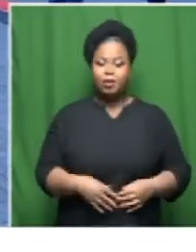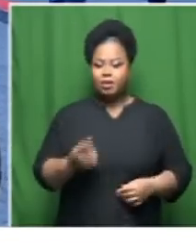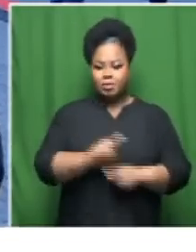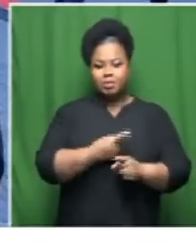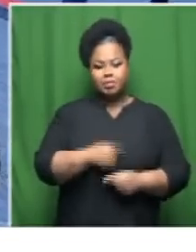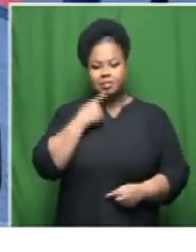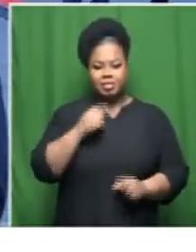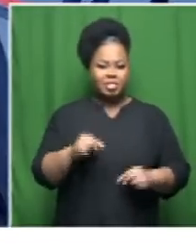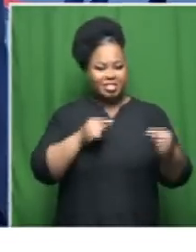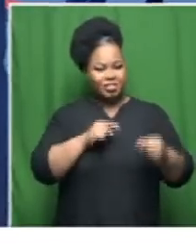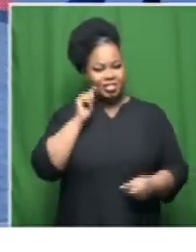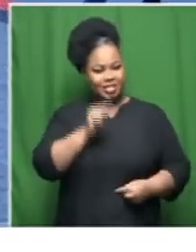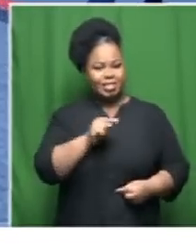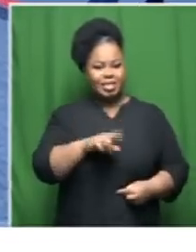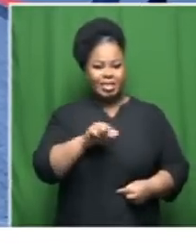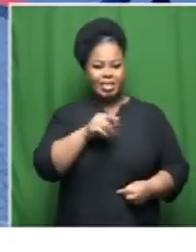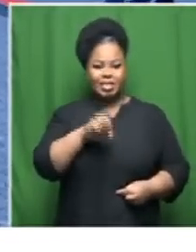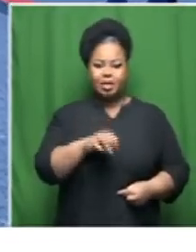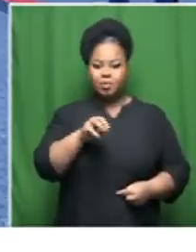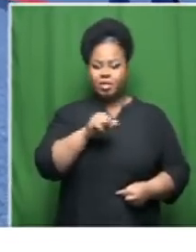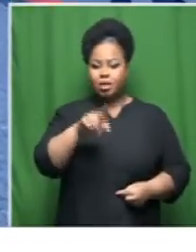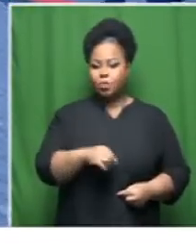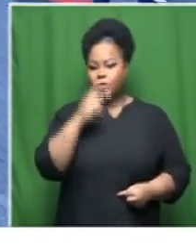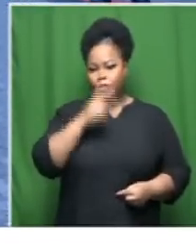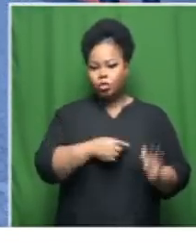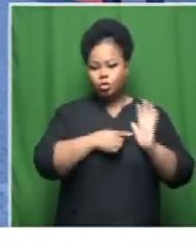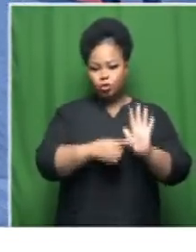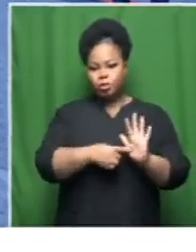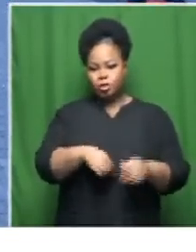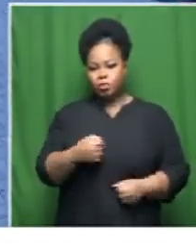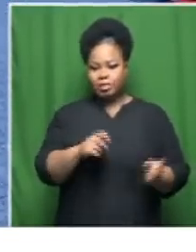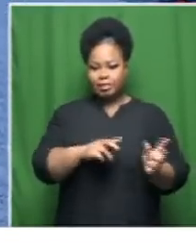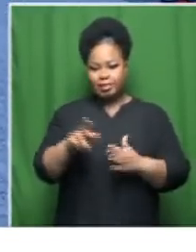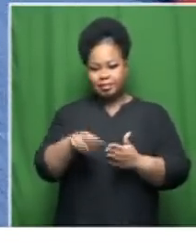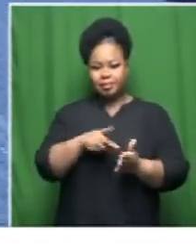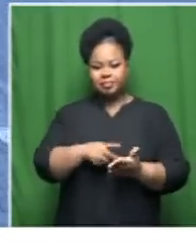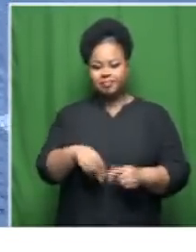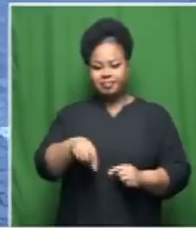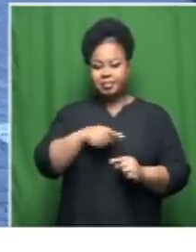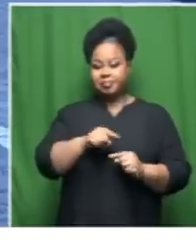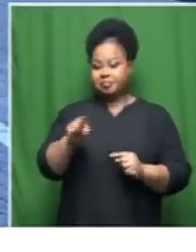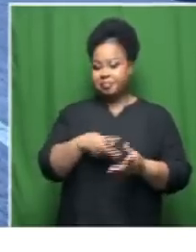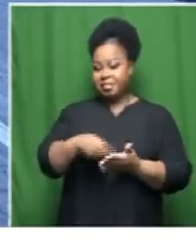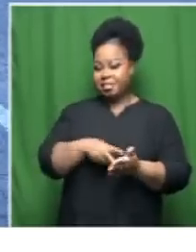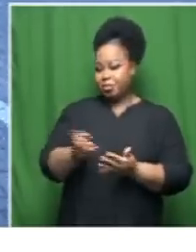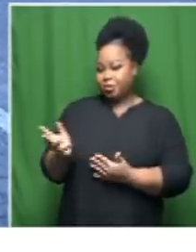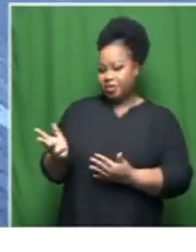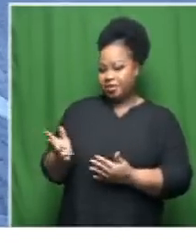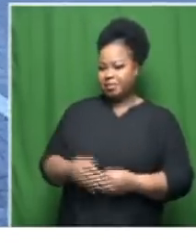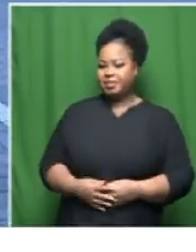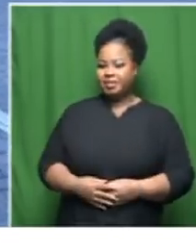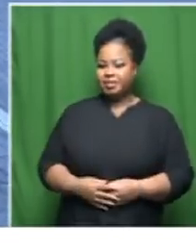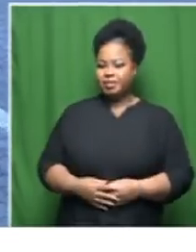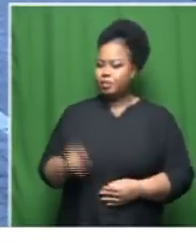Thabiso, I'm going to challenge you to that Linda Motlhalo dance. We saw it. It was step, step, step,